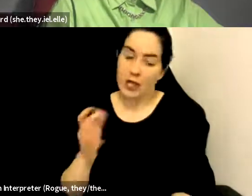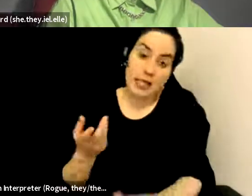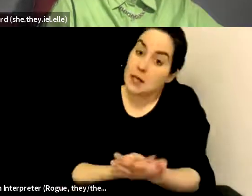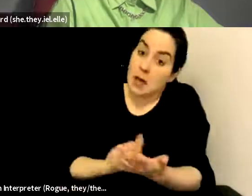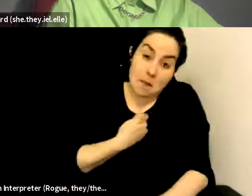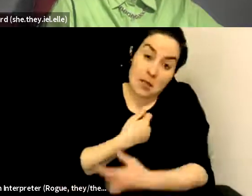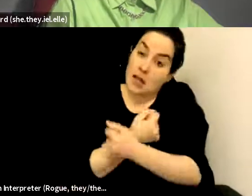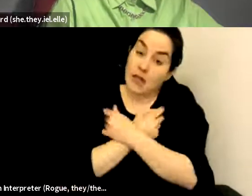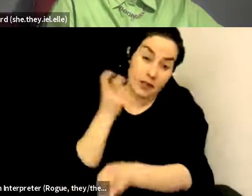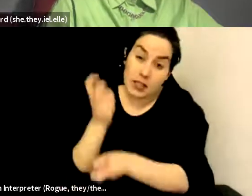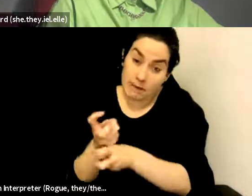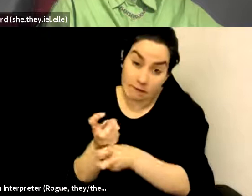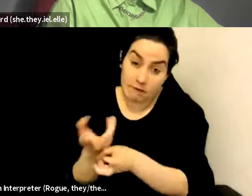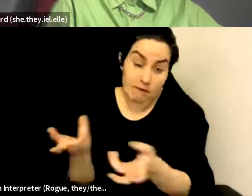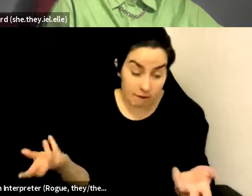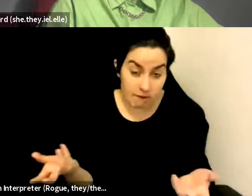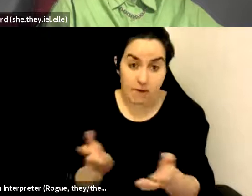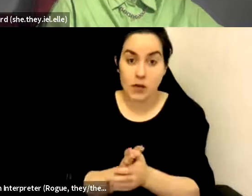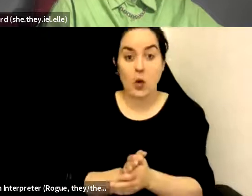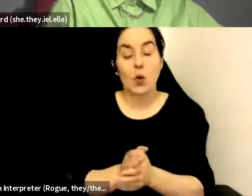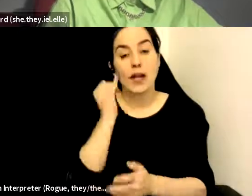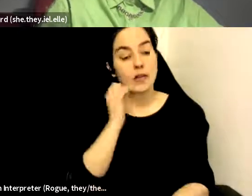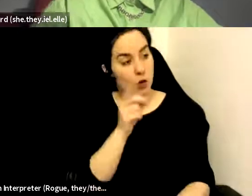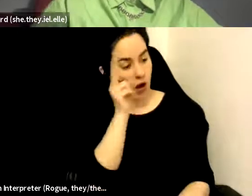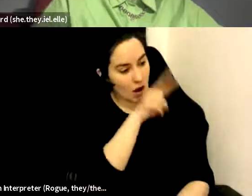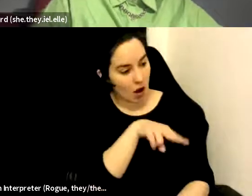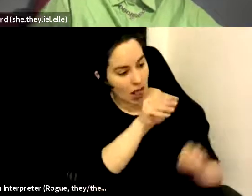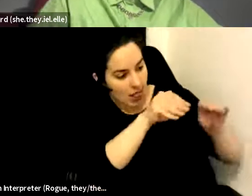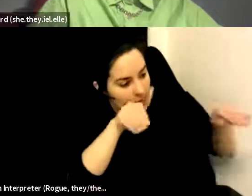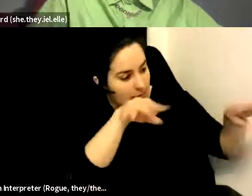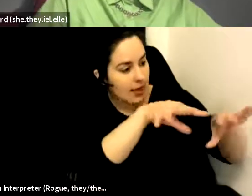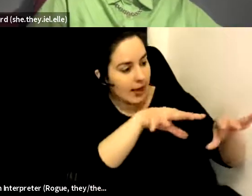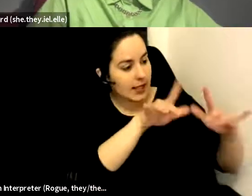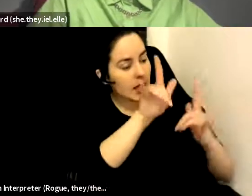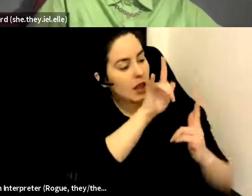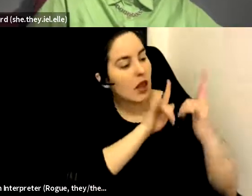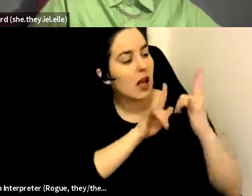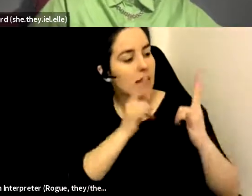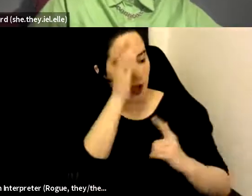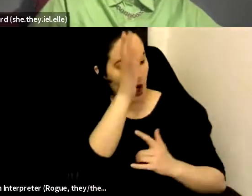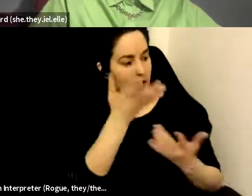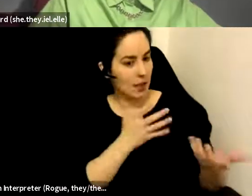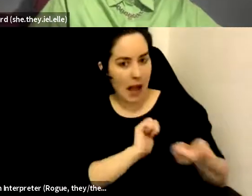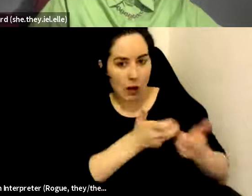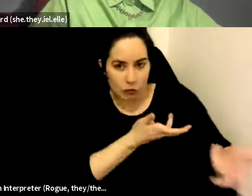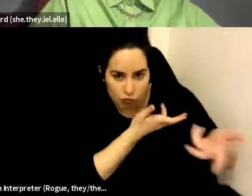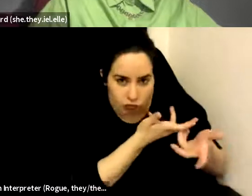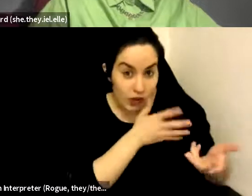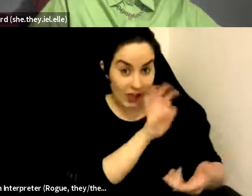it's like, if you looked at the land like a lover and you consider how you're treating that